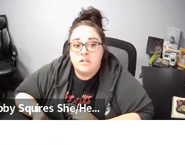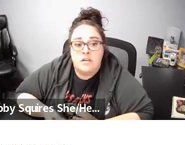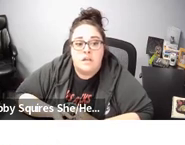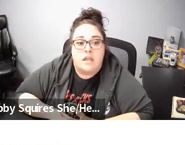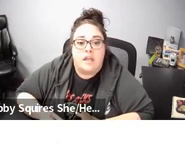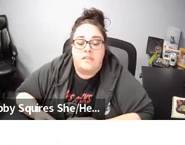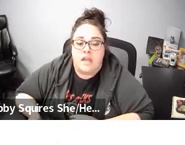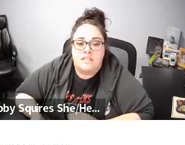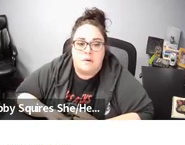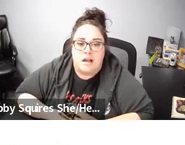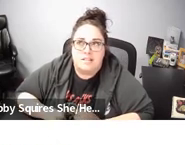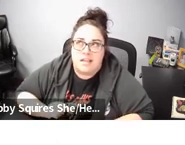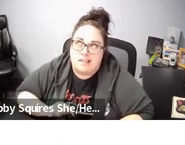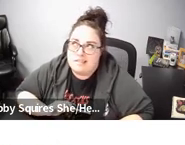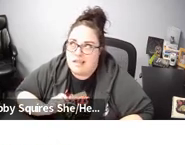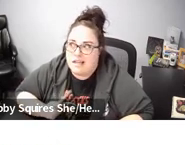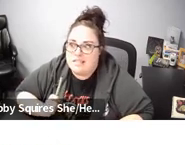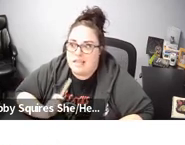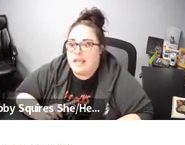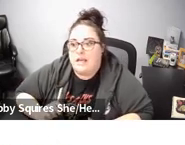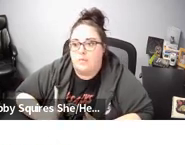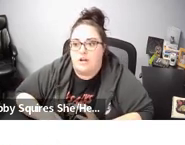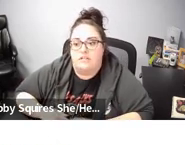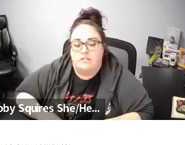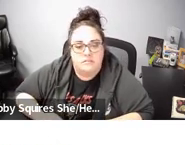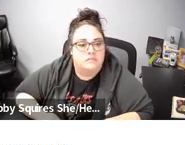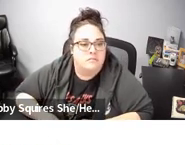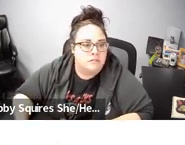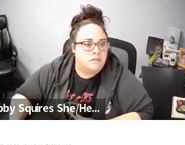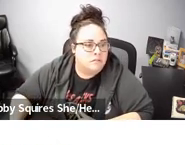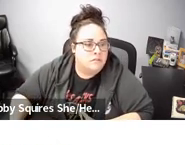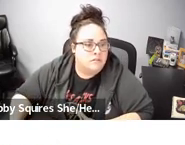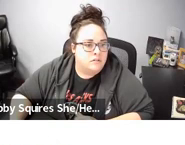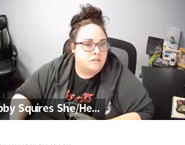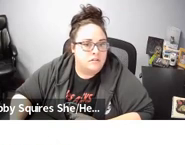controller, and the Xbox S, X, and One.